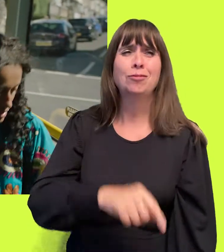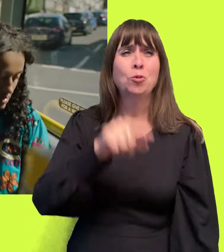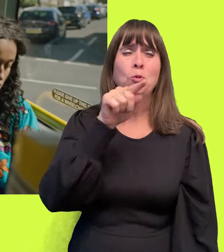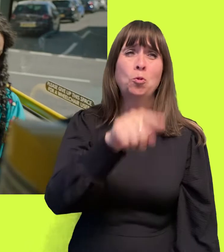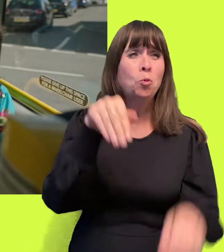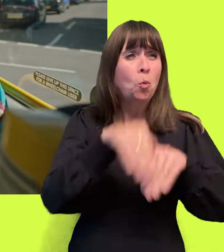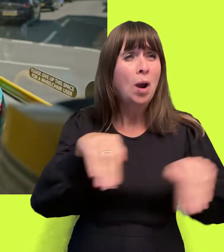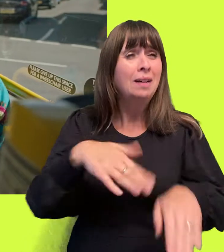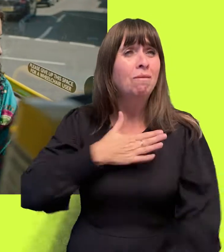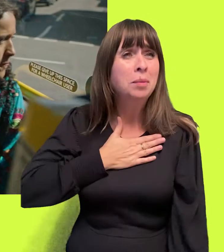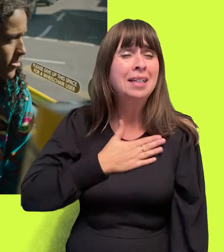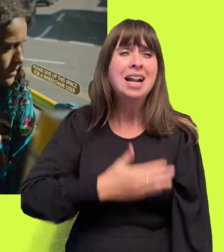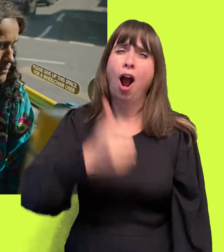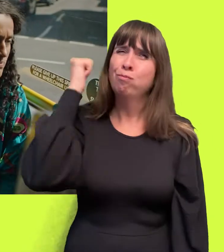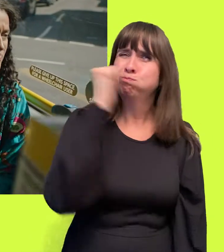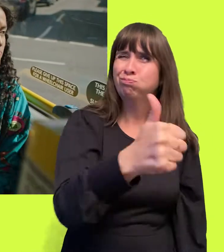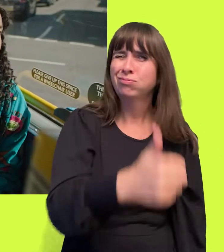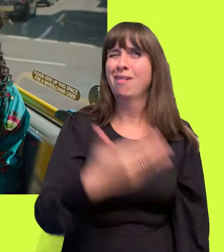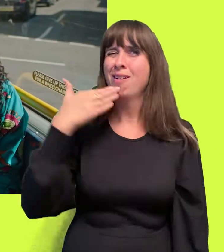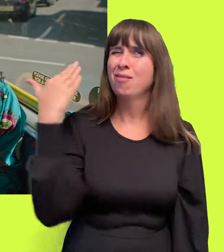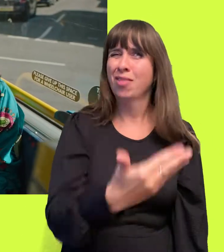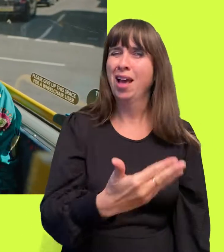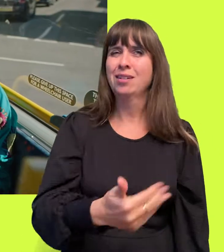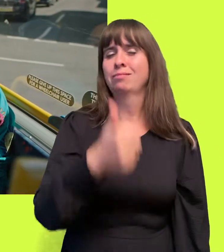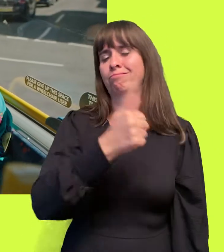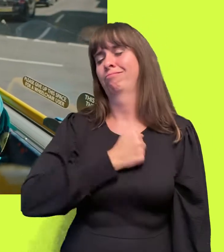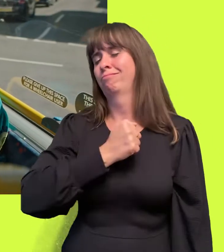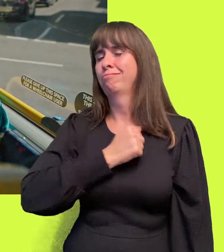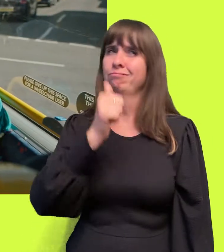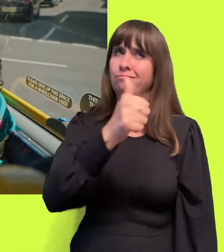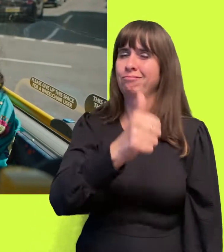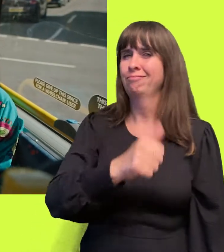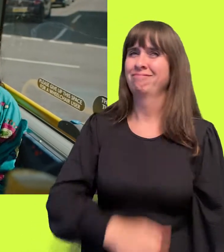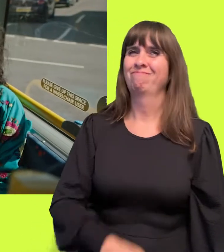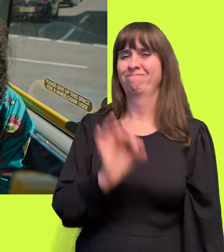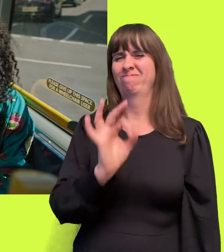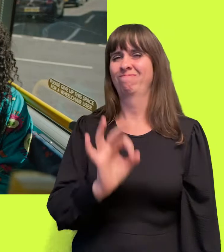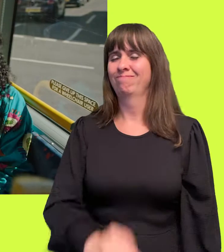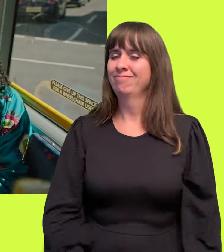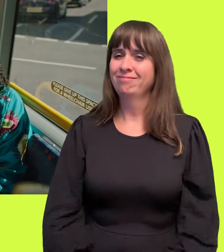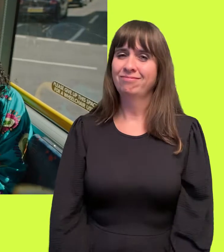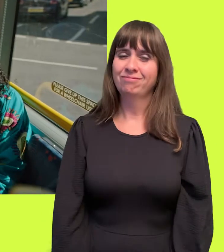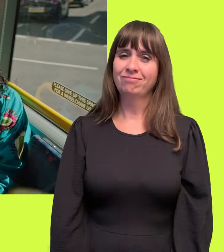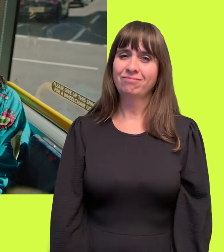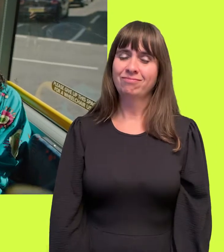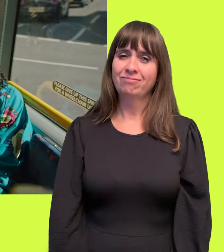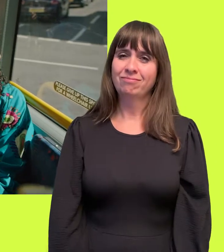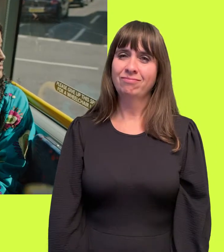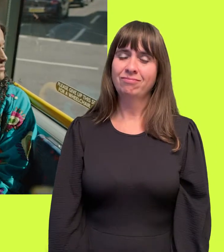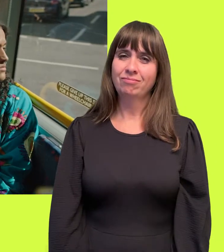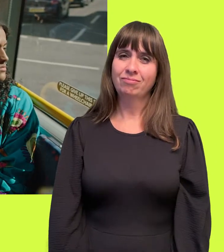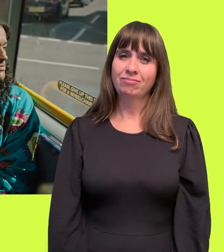Snita. No, drive, thank you. Caddy T. You know, you're the best. Thank you, drive.